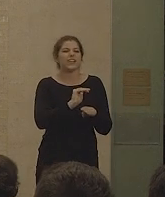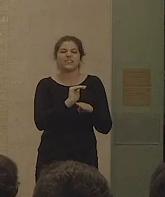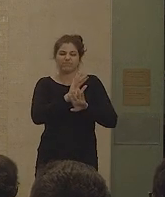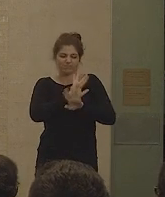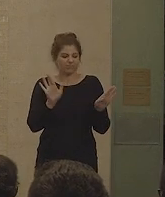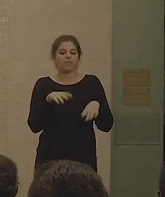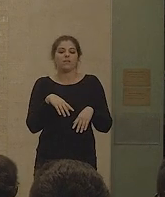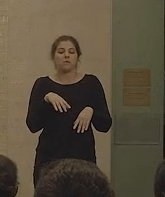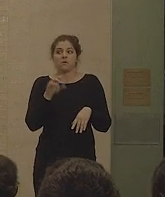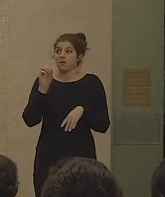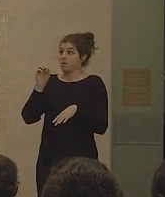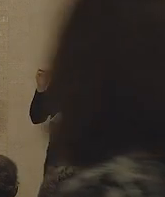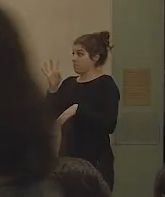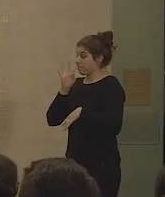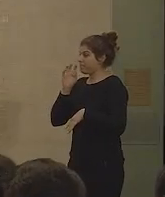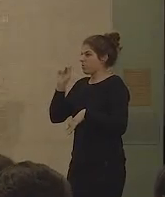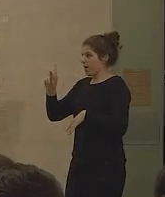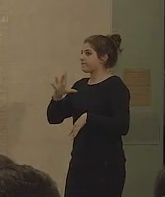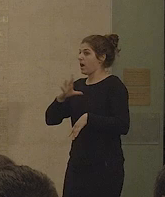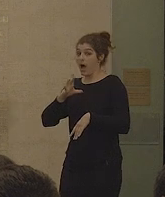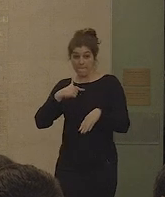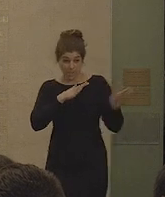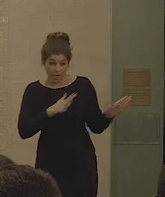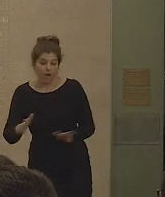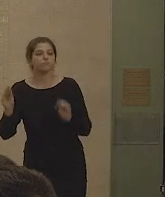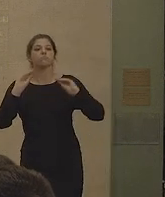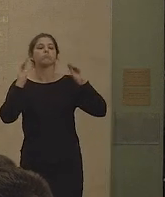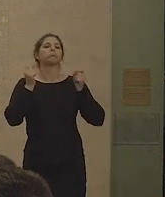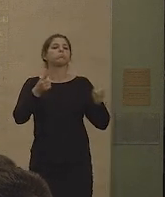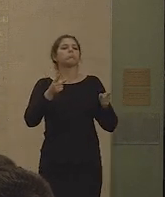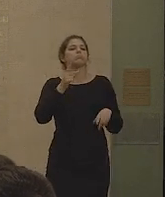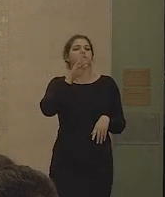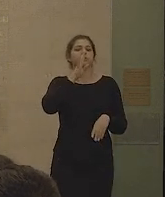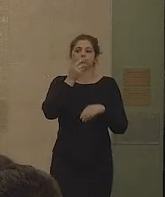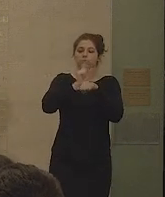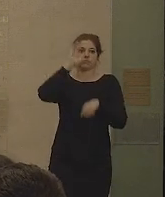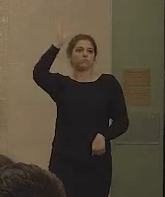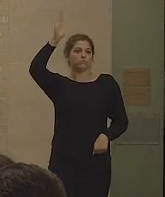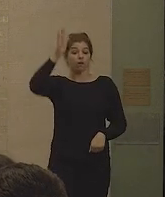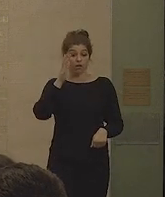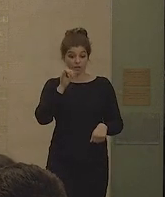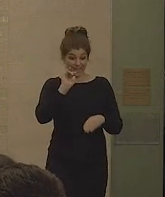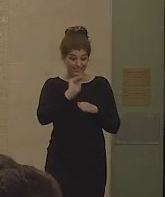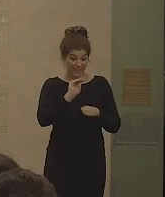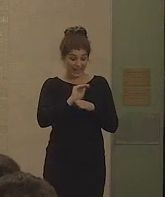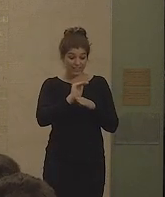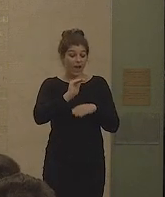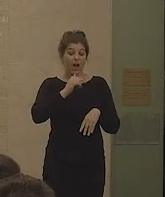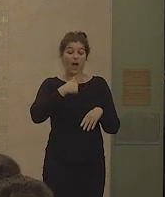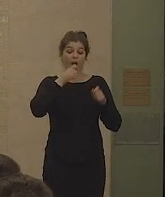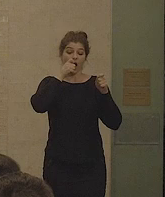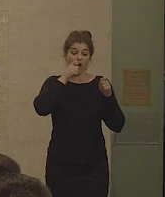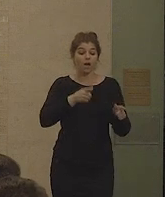and I gave a speech that came from the heart and the head, and since that night, I haven't been able to